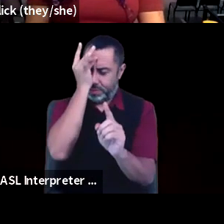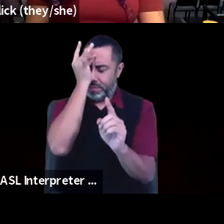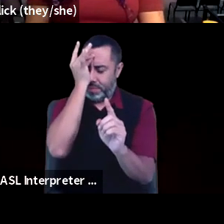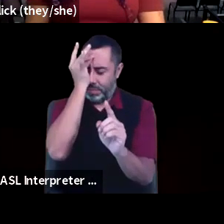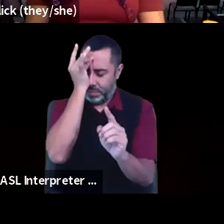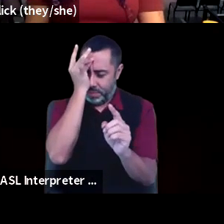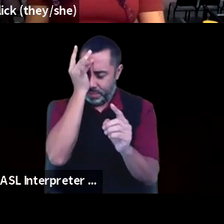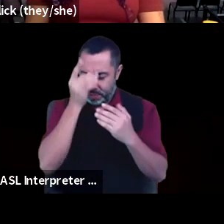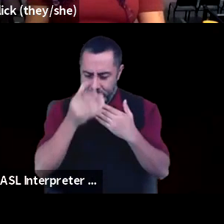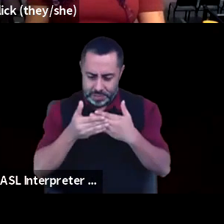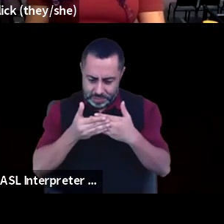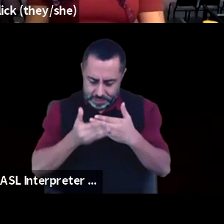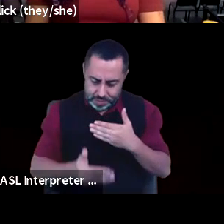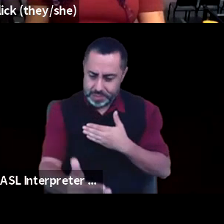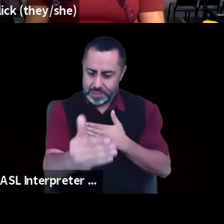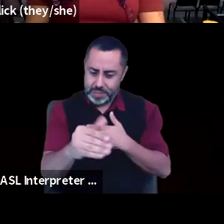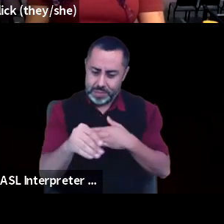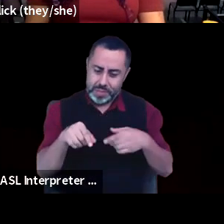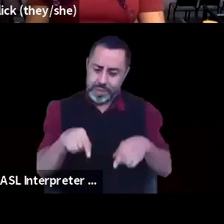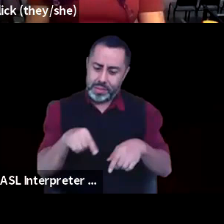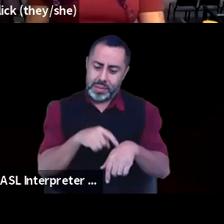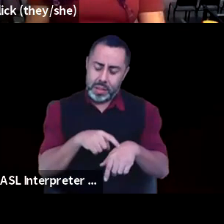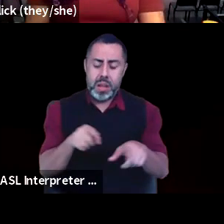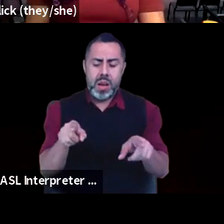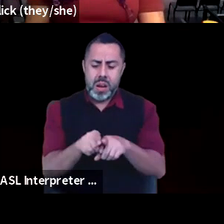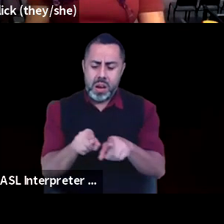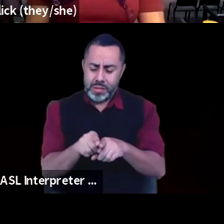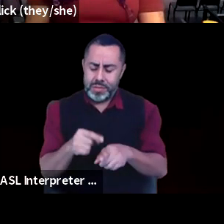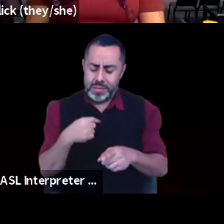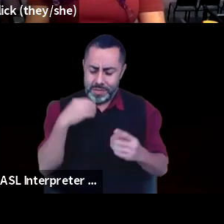period, also reflecting on